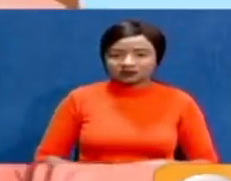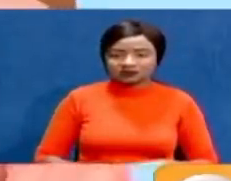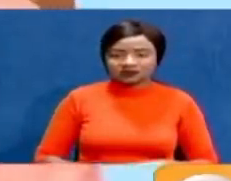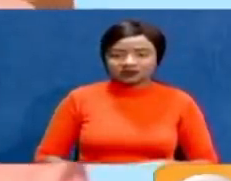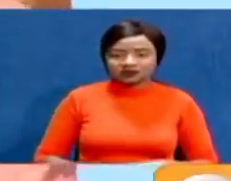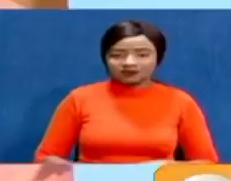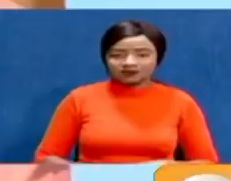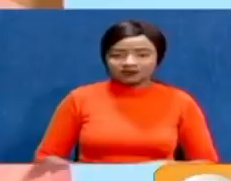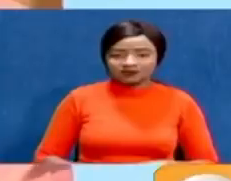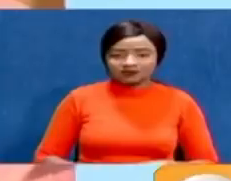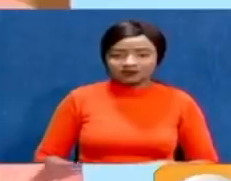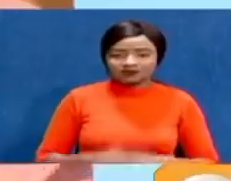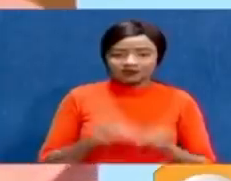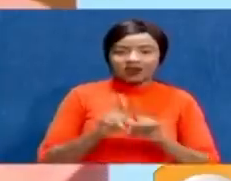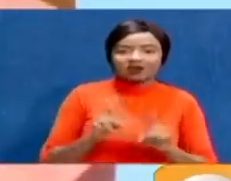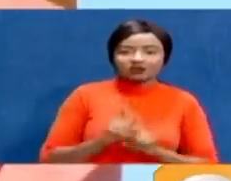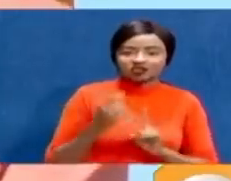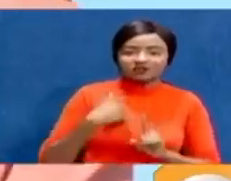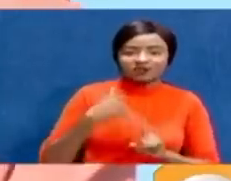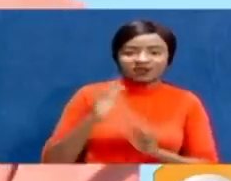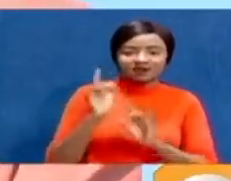told.